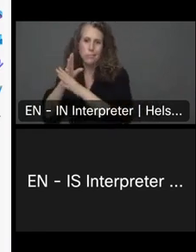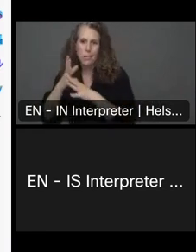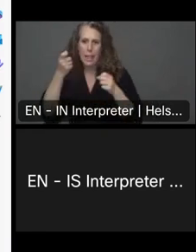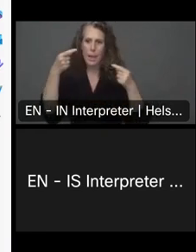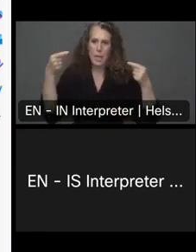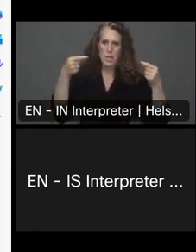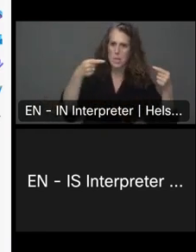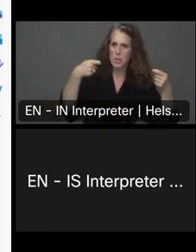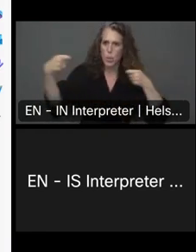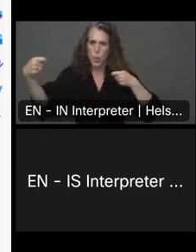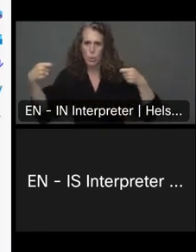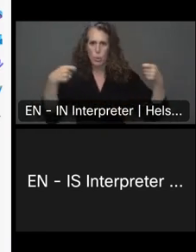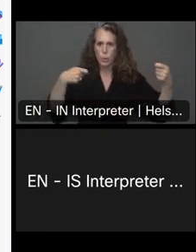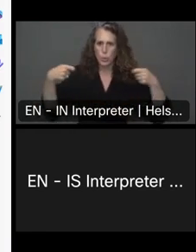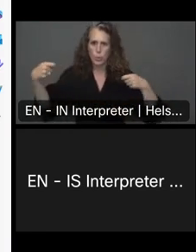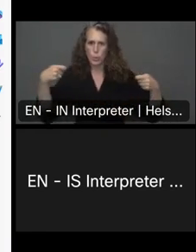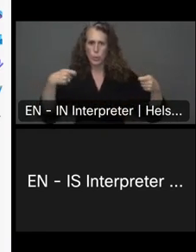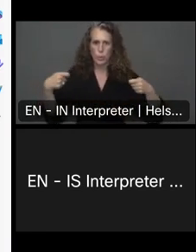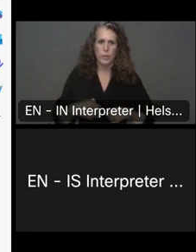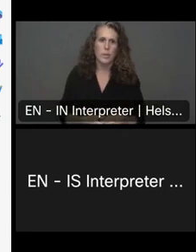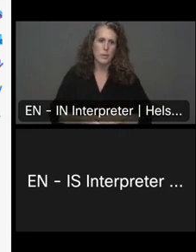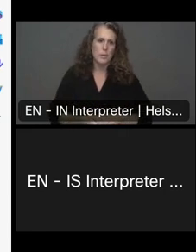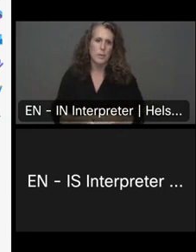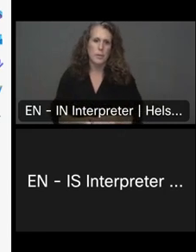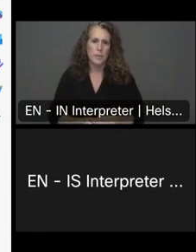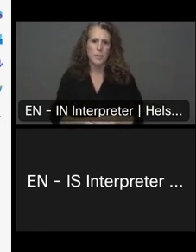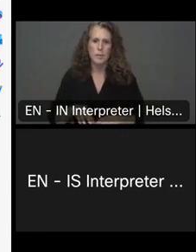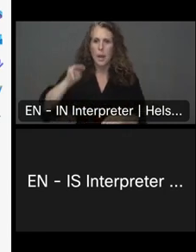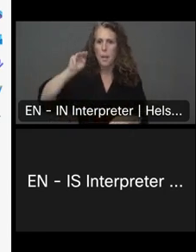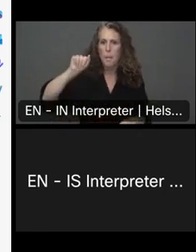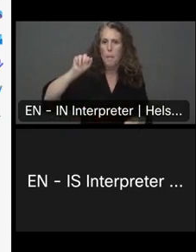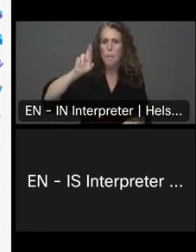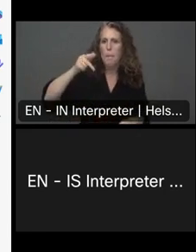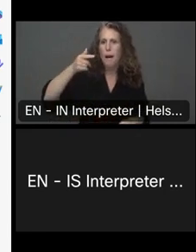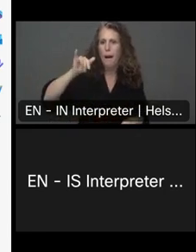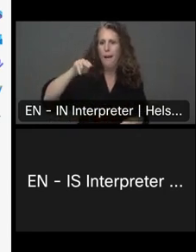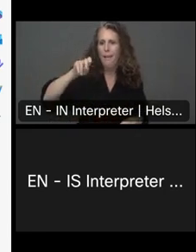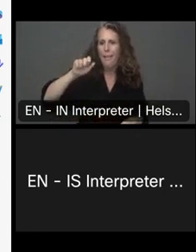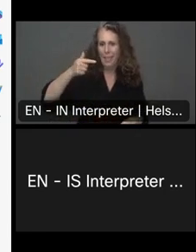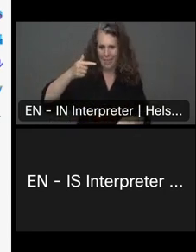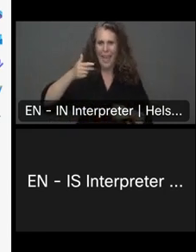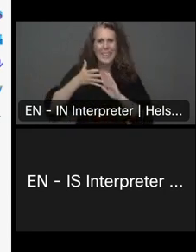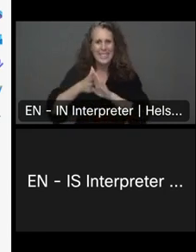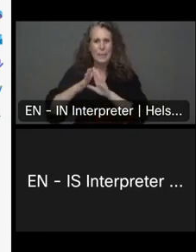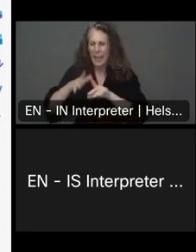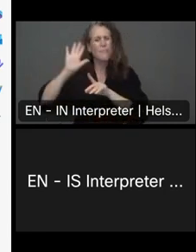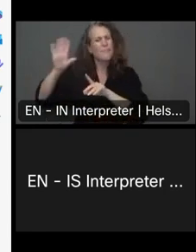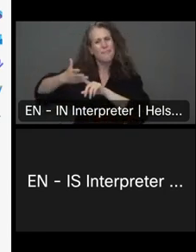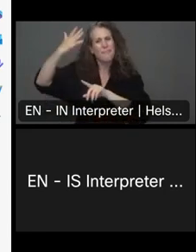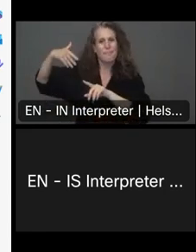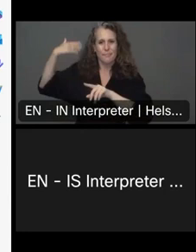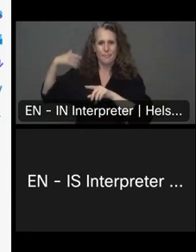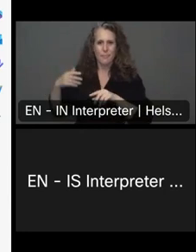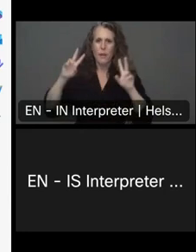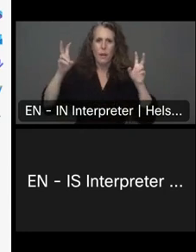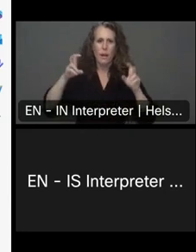really rediscover a point that Martinet made some time earlier, what he calls paradigmatic